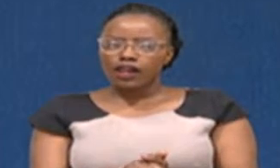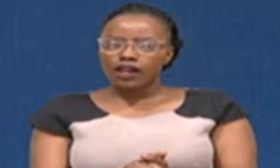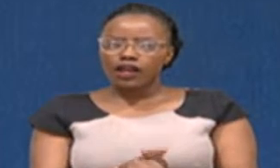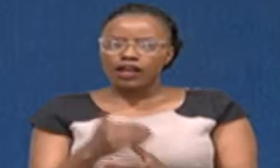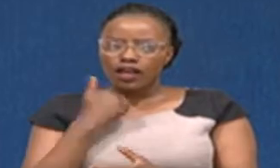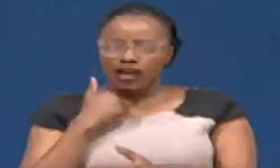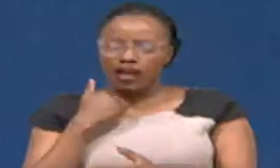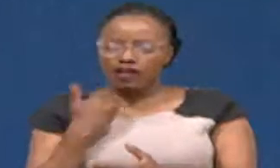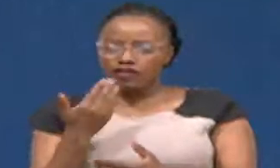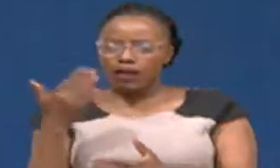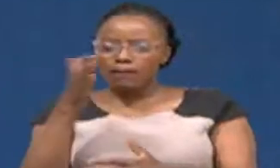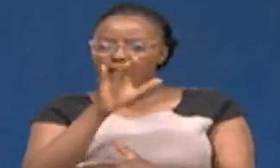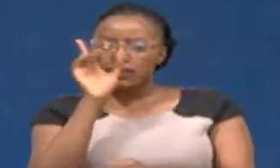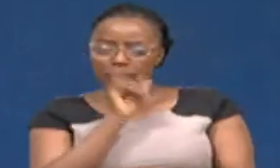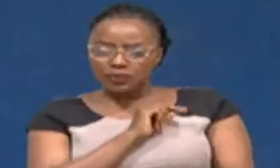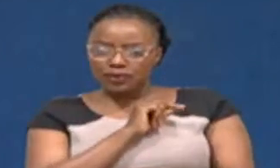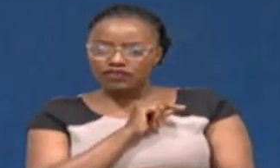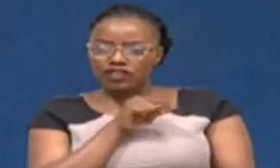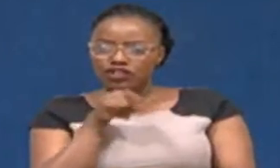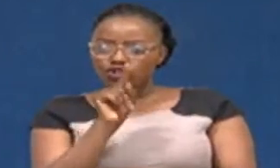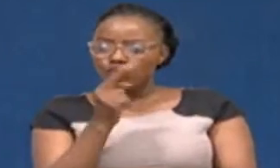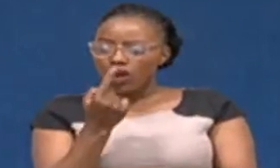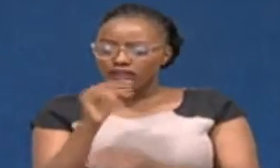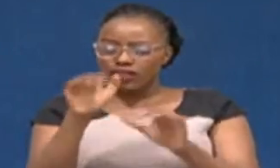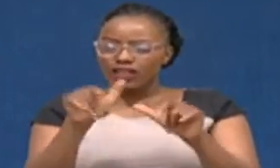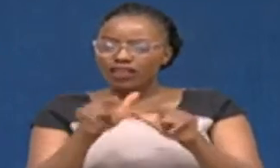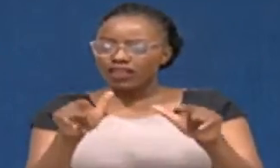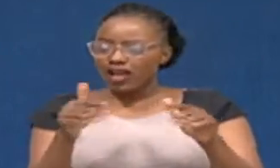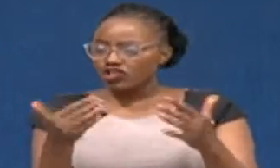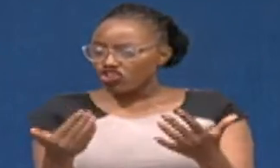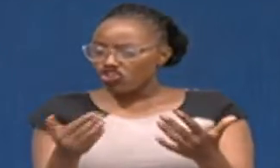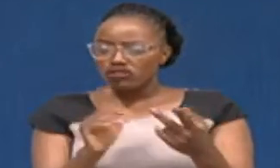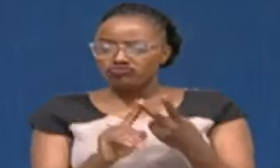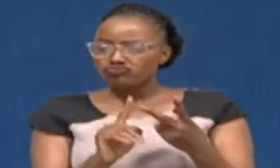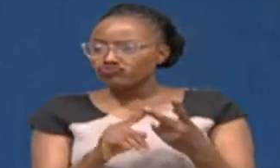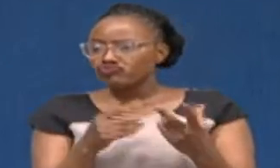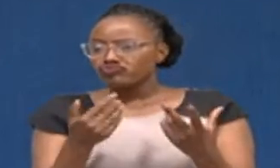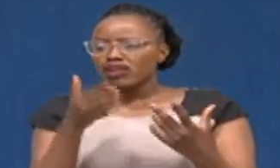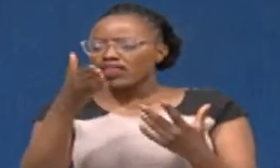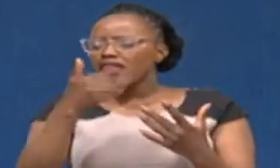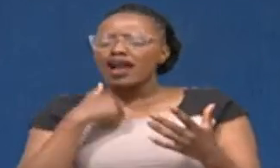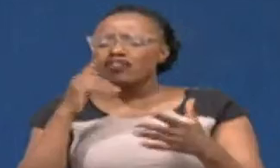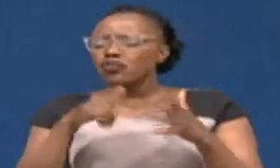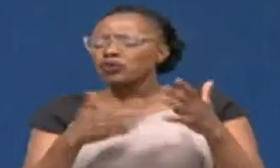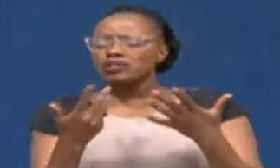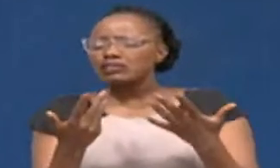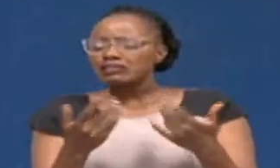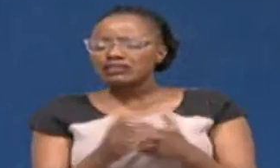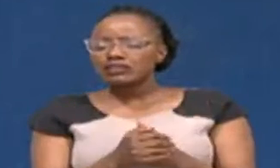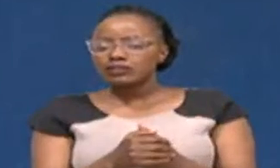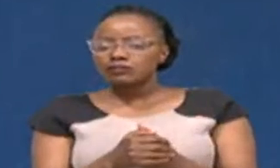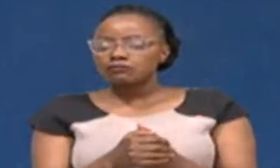Have you ever been able to go back to your piece of land, and what is there right now?